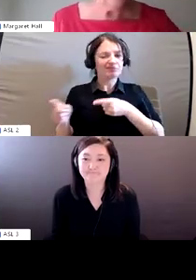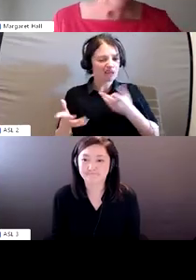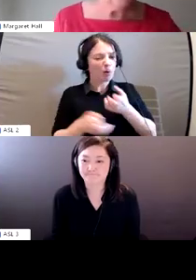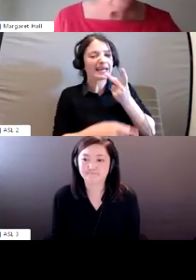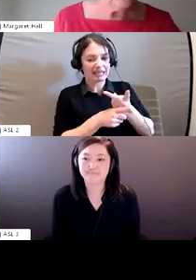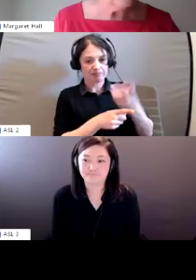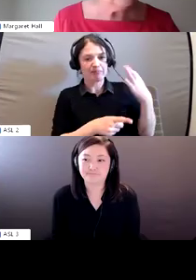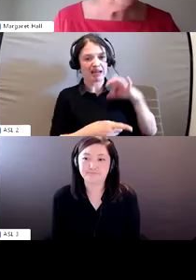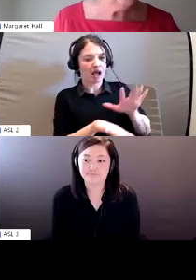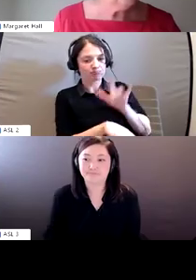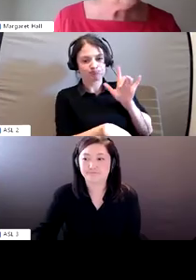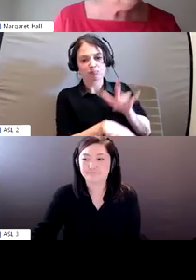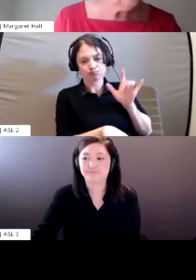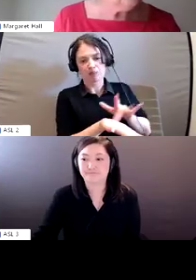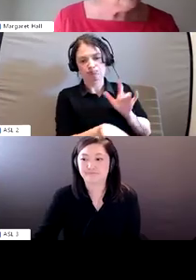cannot acquire otherwise.